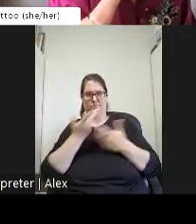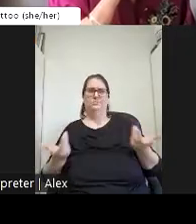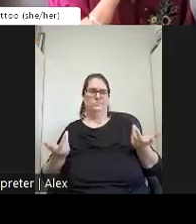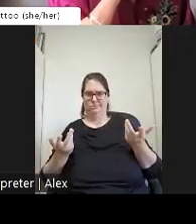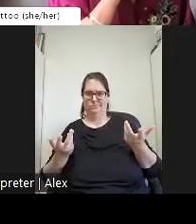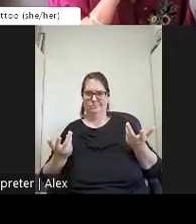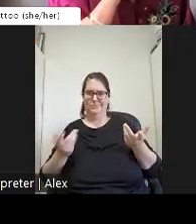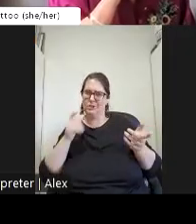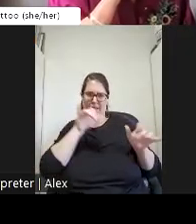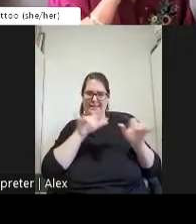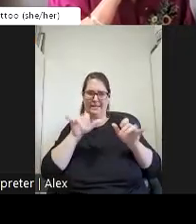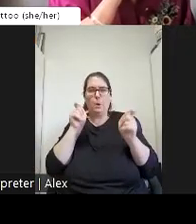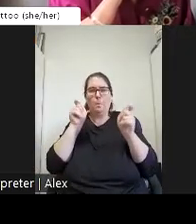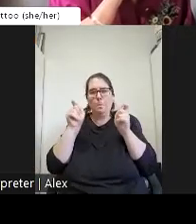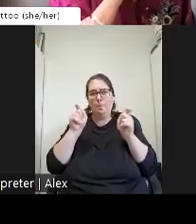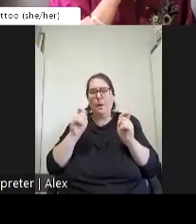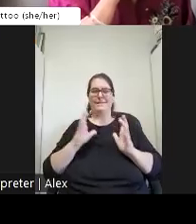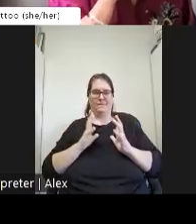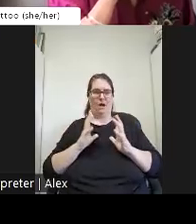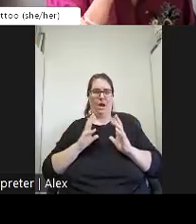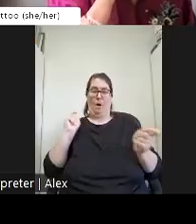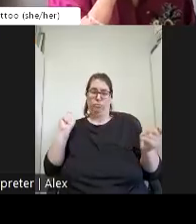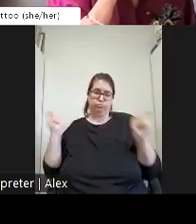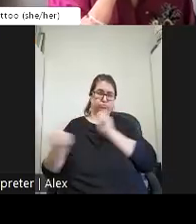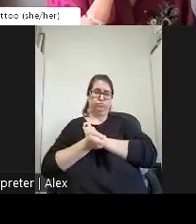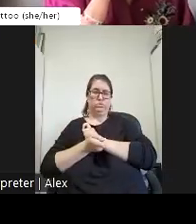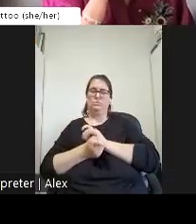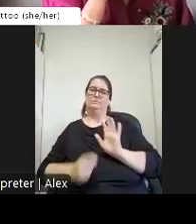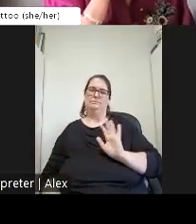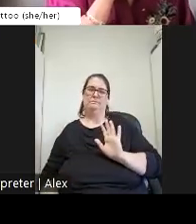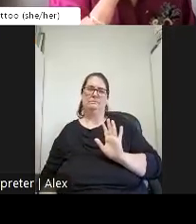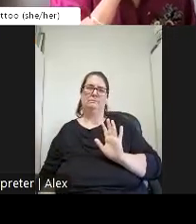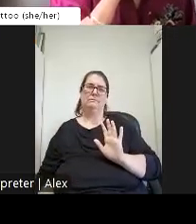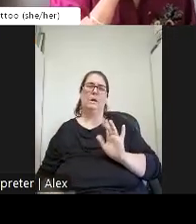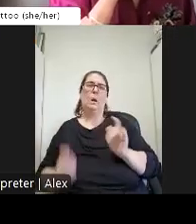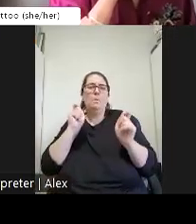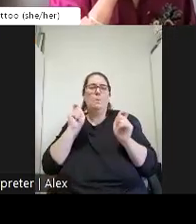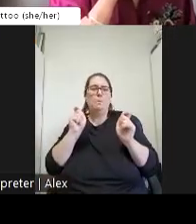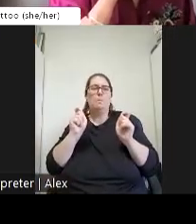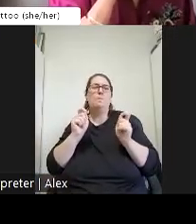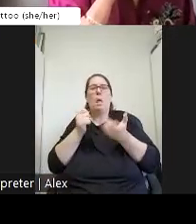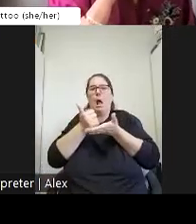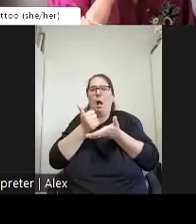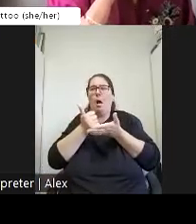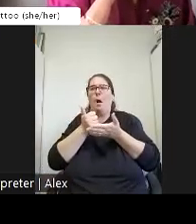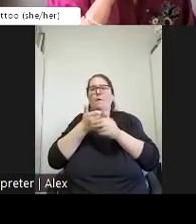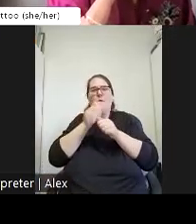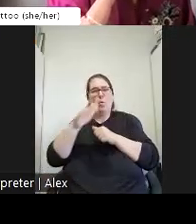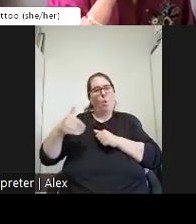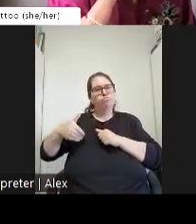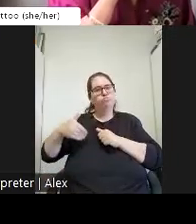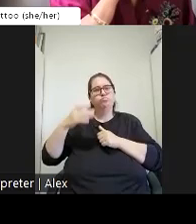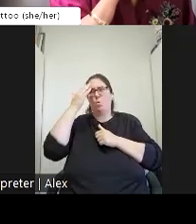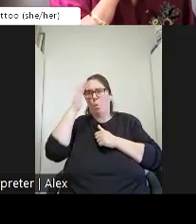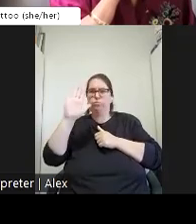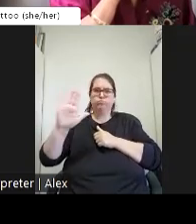produce the same results. So it will be an assistance to the work that you're doing, but the results and the